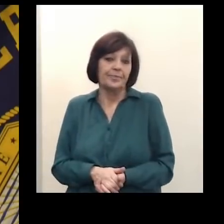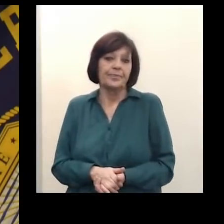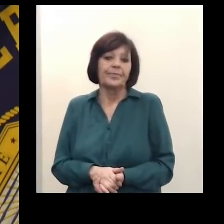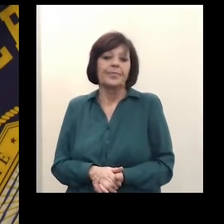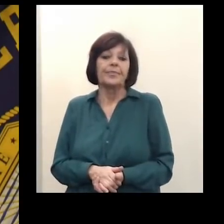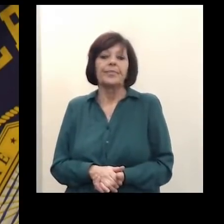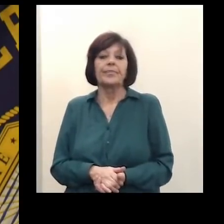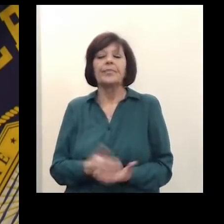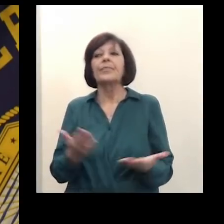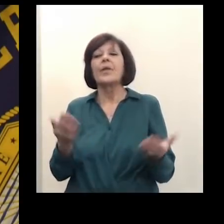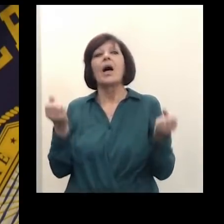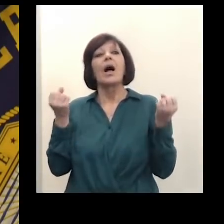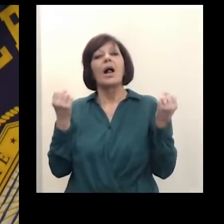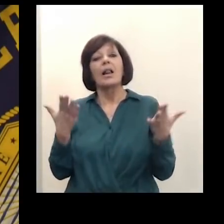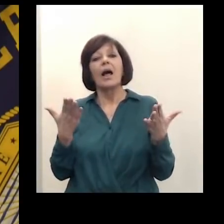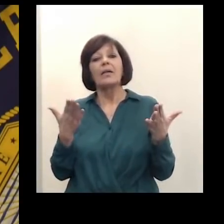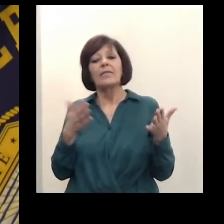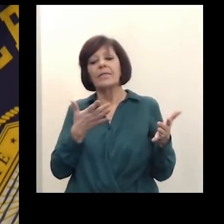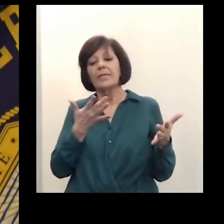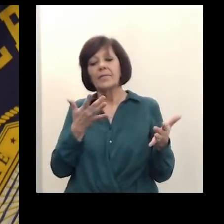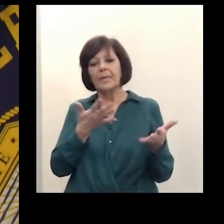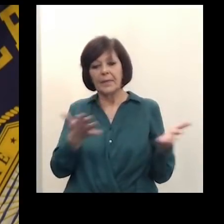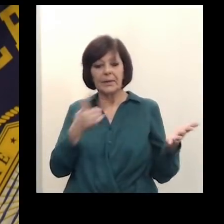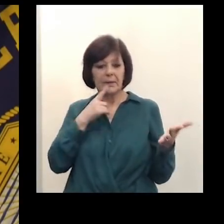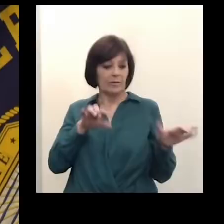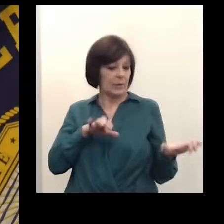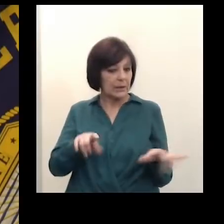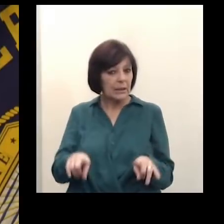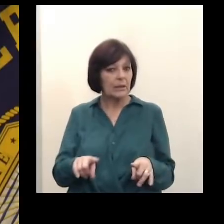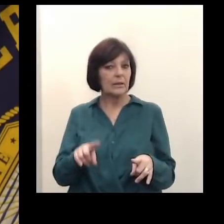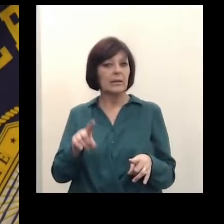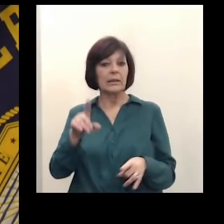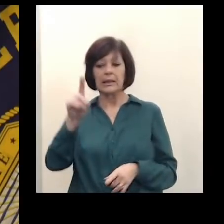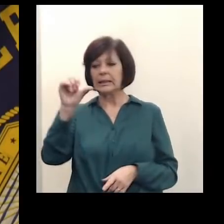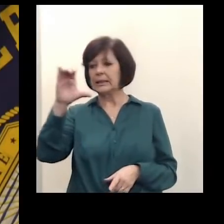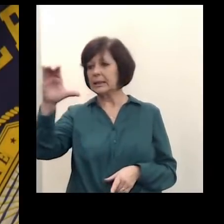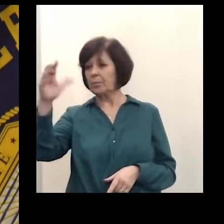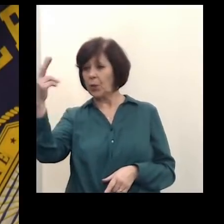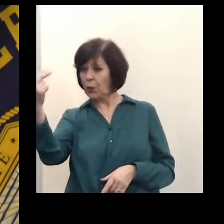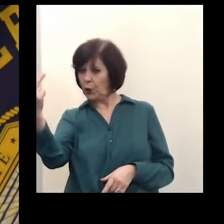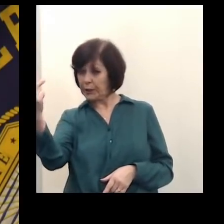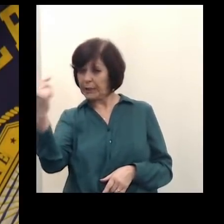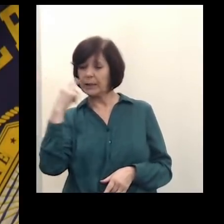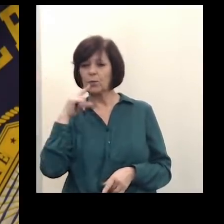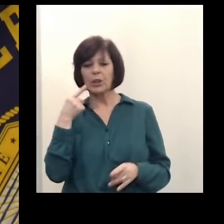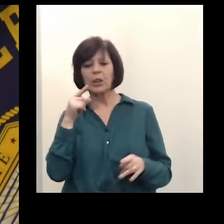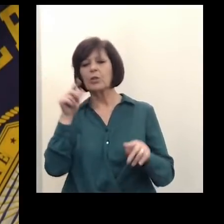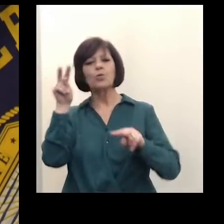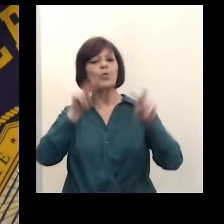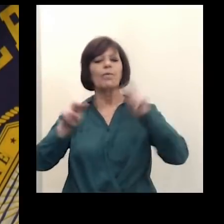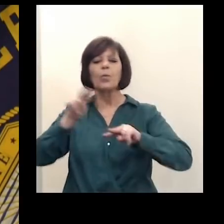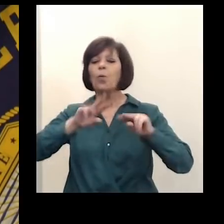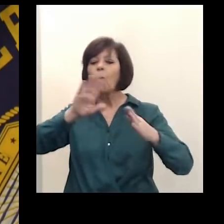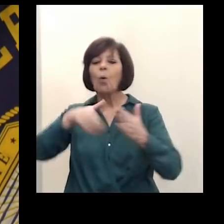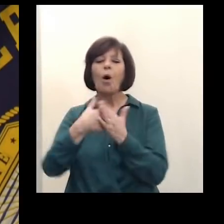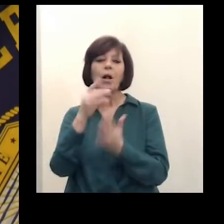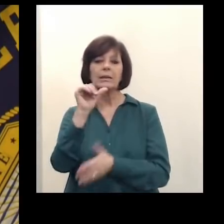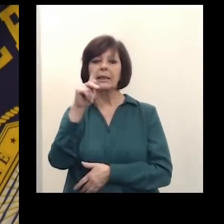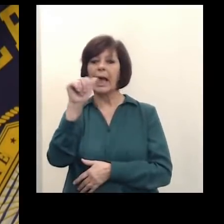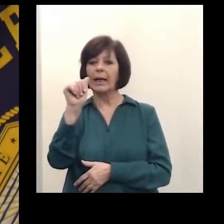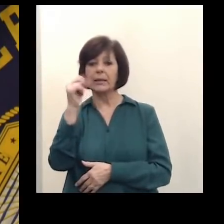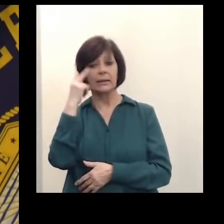a lot of actions have been taken, and we set December 13th as the date to review all the data to determine if we needed to go into phase